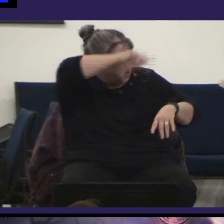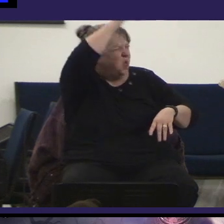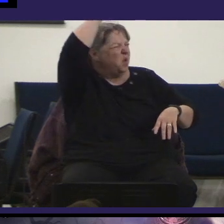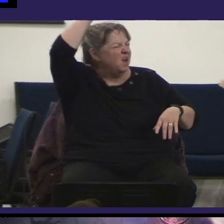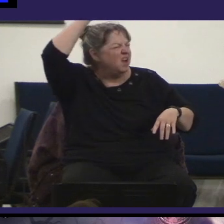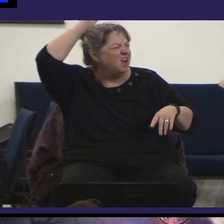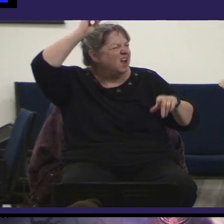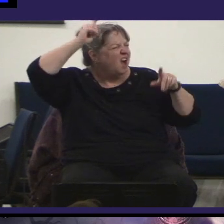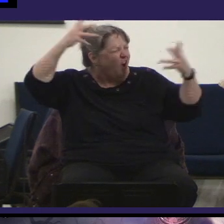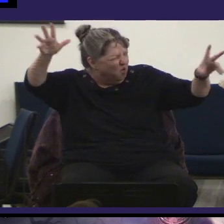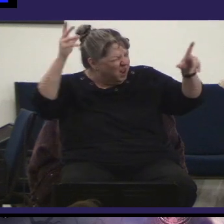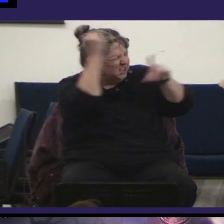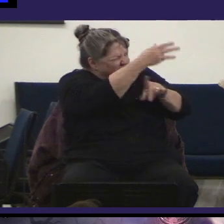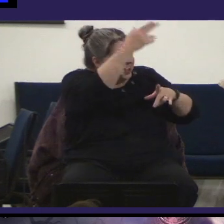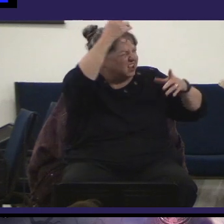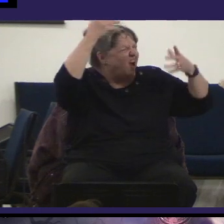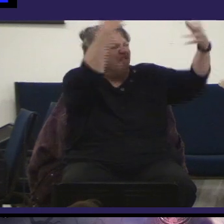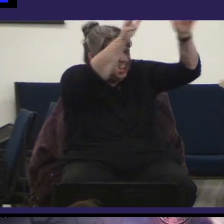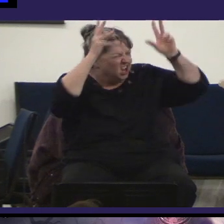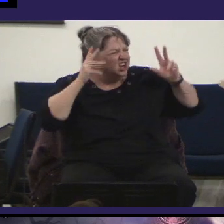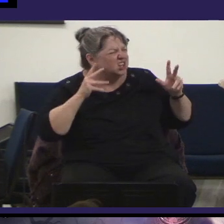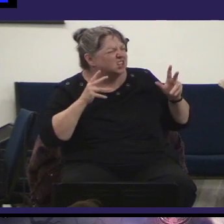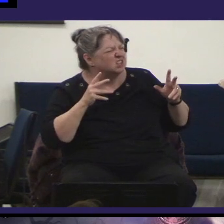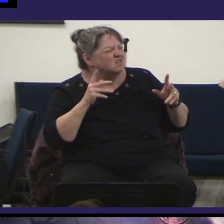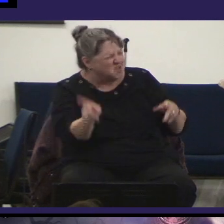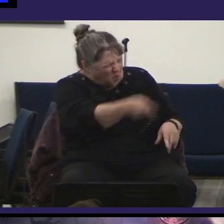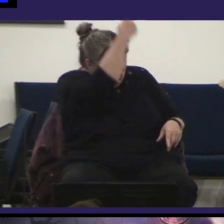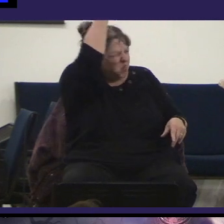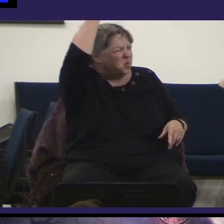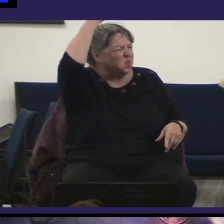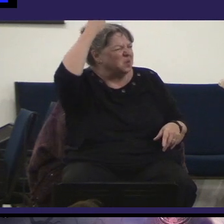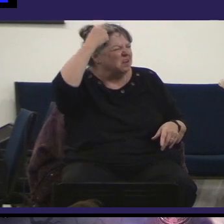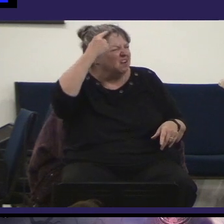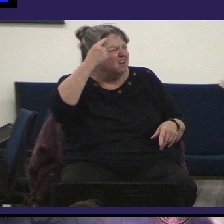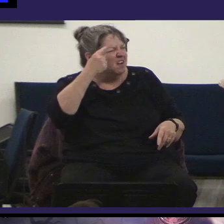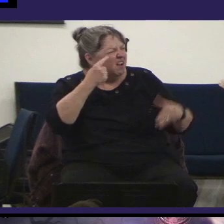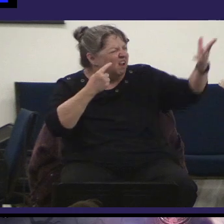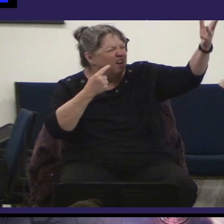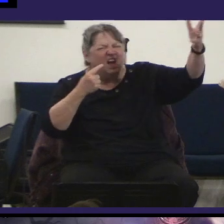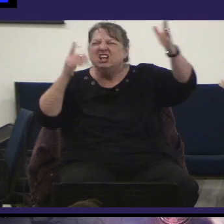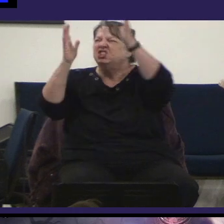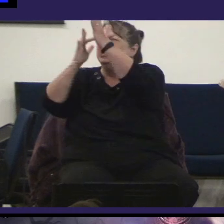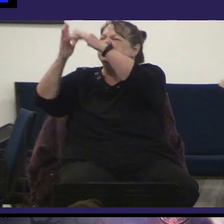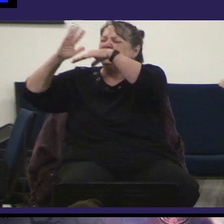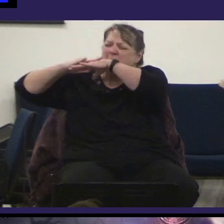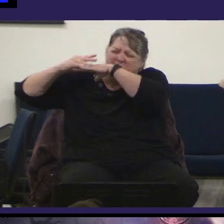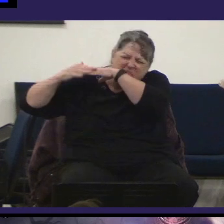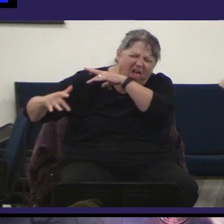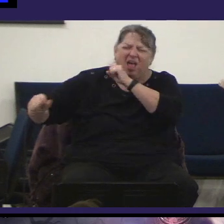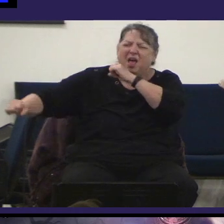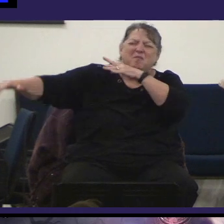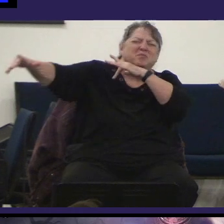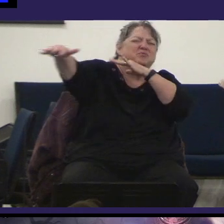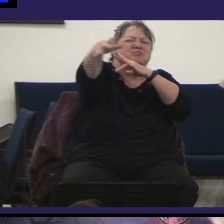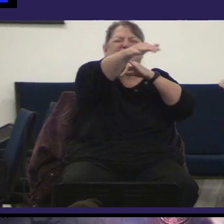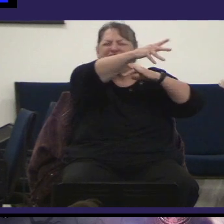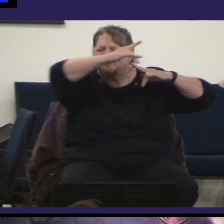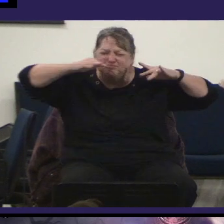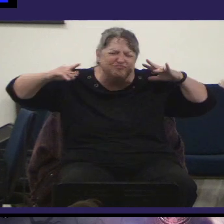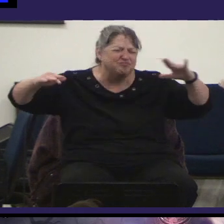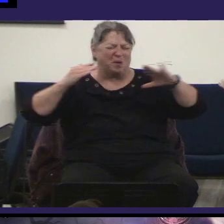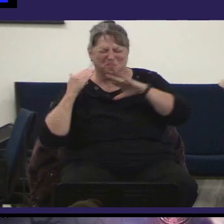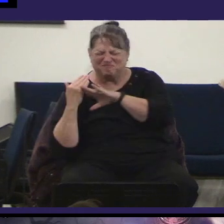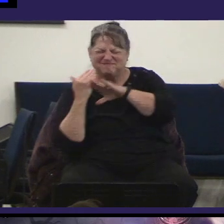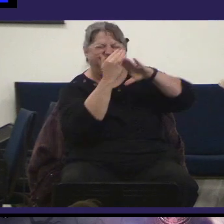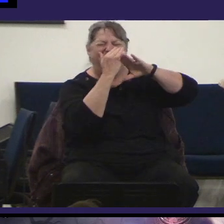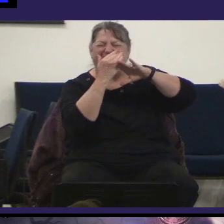are defeated. We rebuke you. The blood of Jesus covers this church, this building, every man, woman, and child